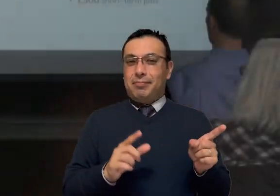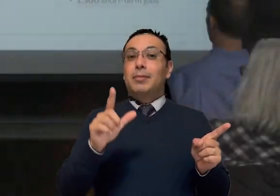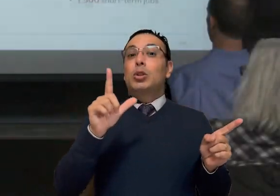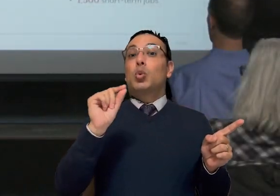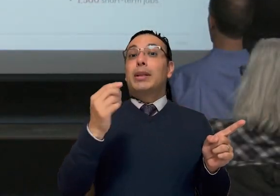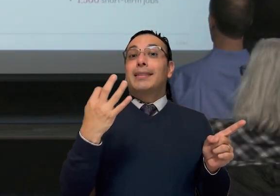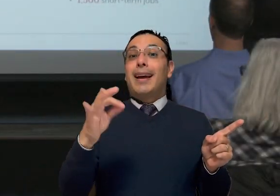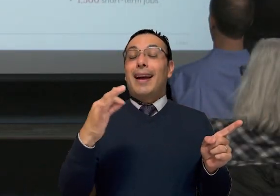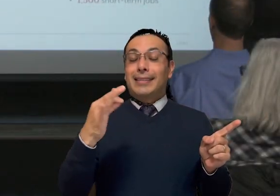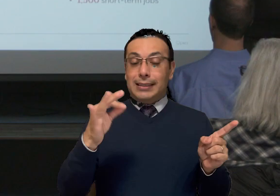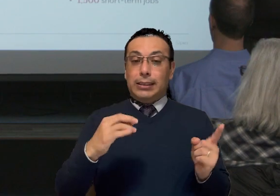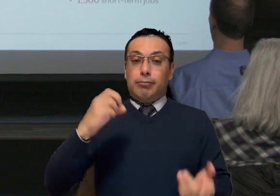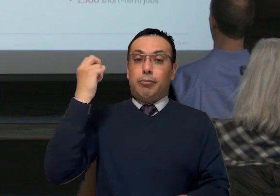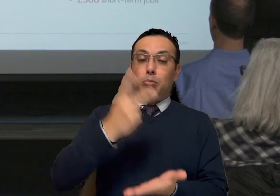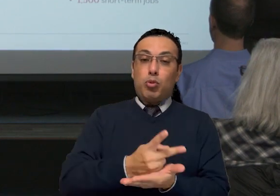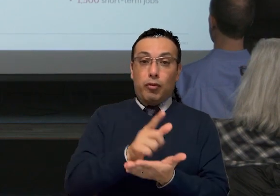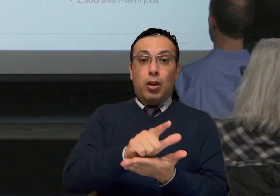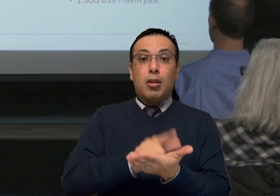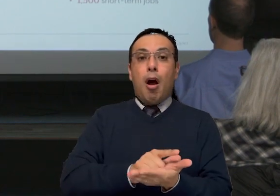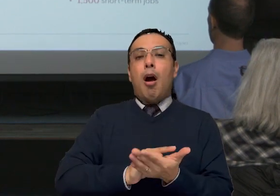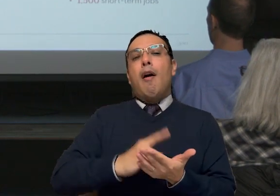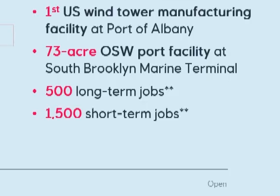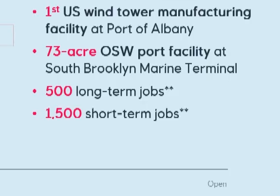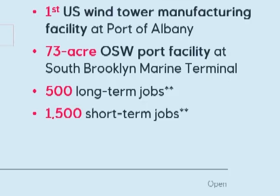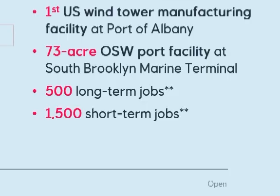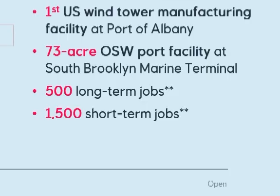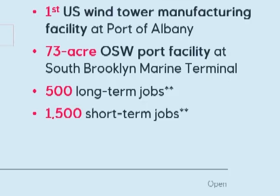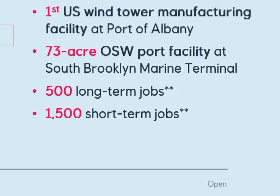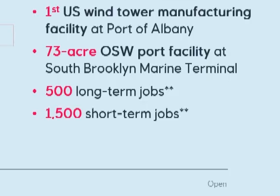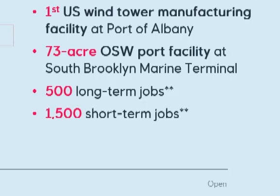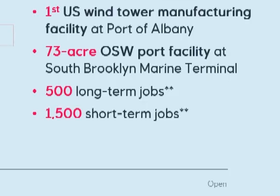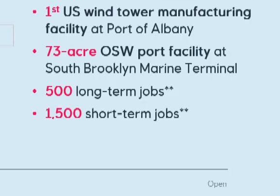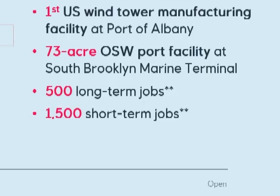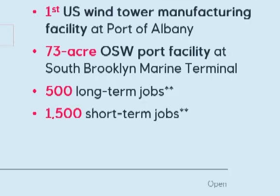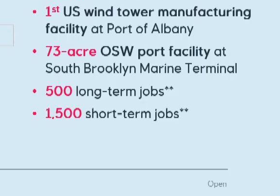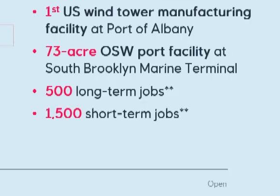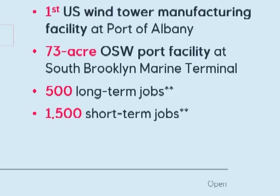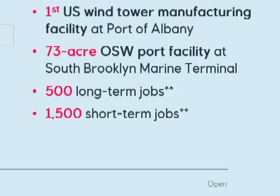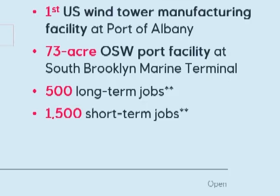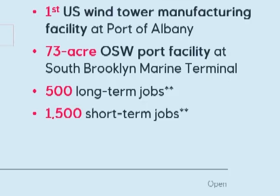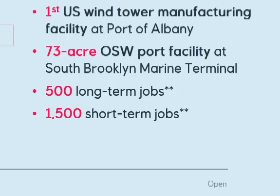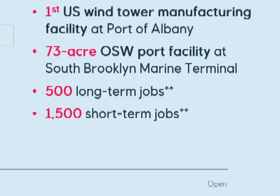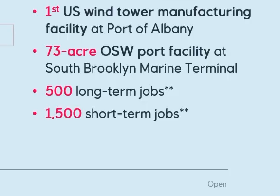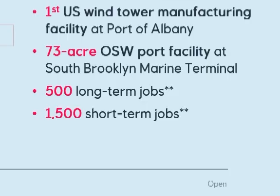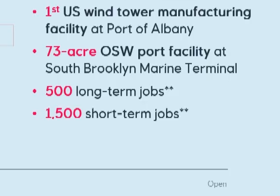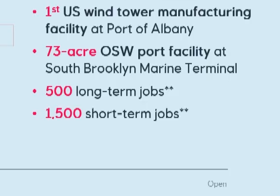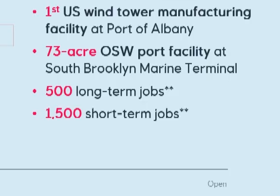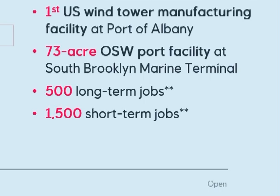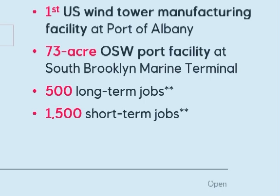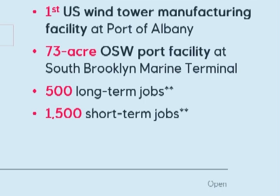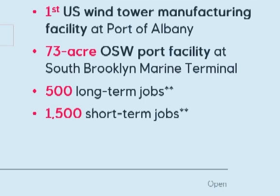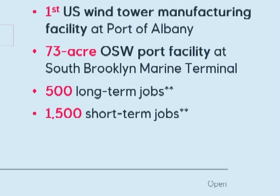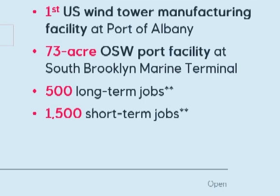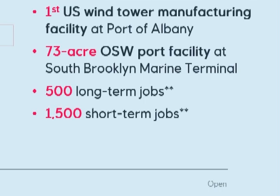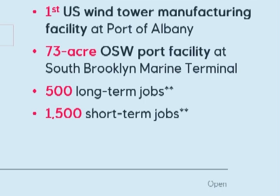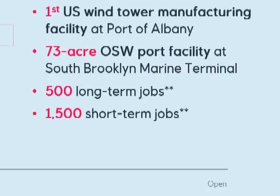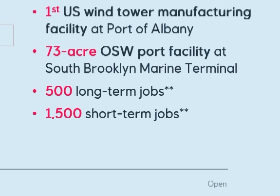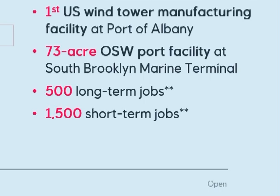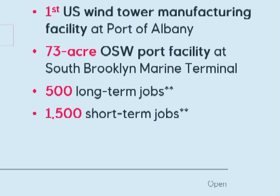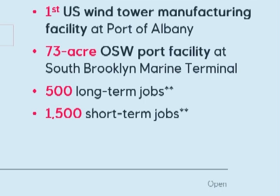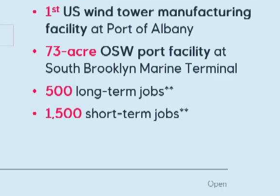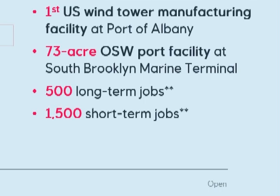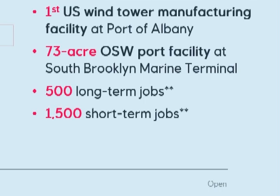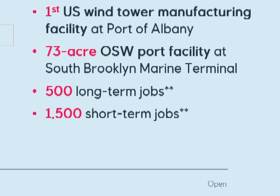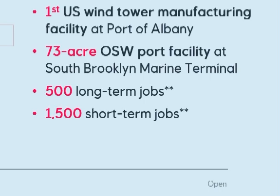its Climate Act into law, which mandates that at least 70% of its electricity come from renewable energy by the year 2030. The state's goal